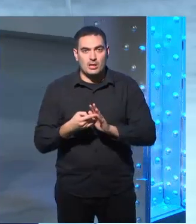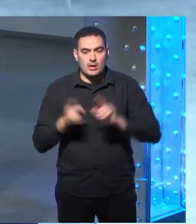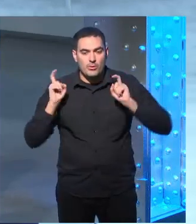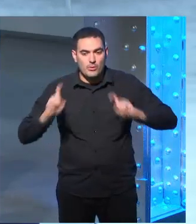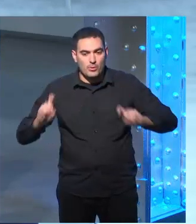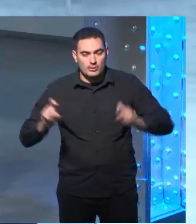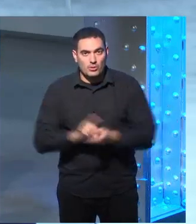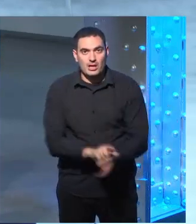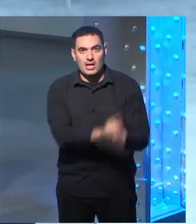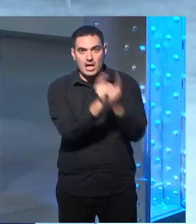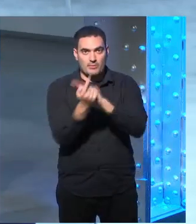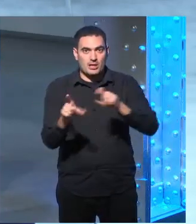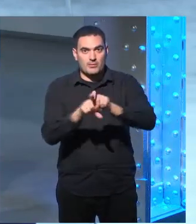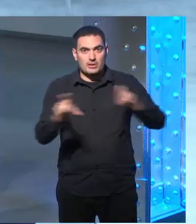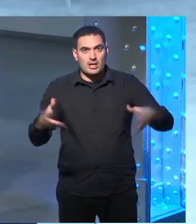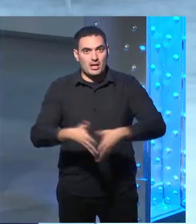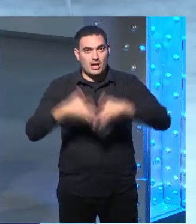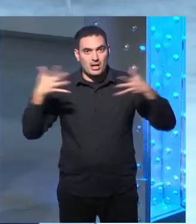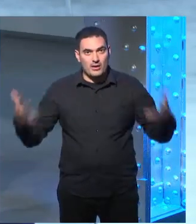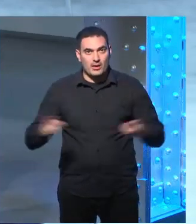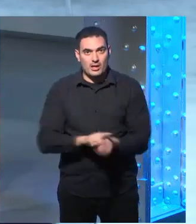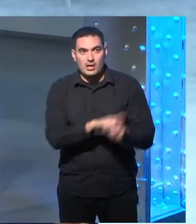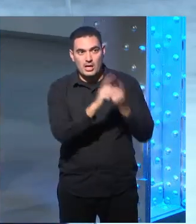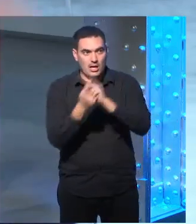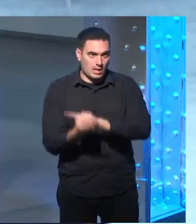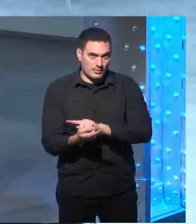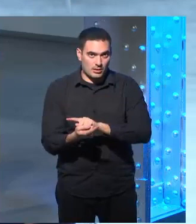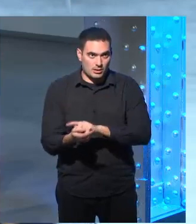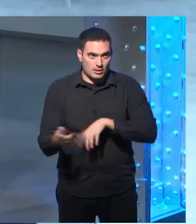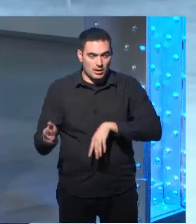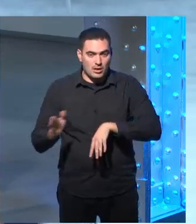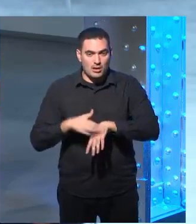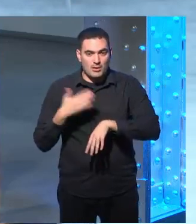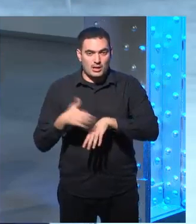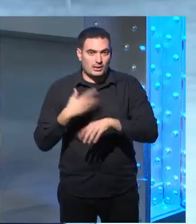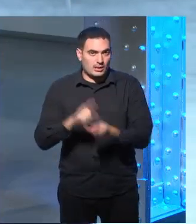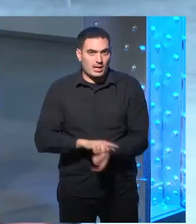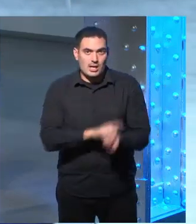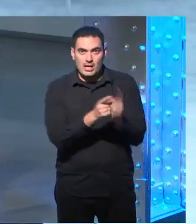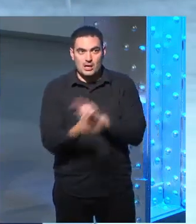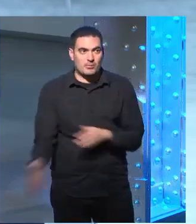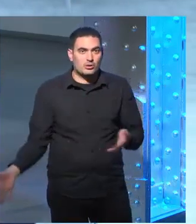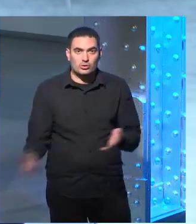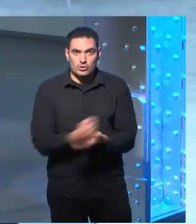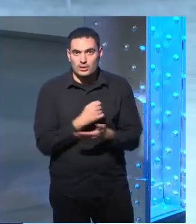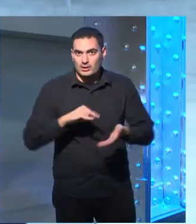educational system to change, that the big companies change and they